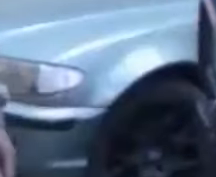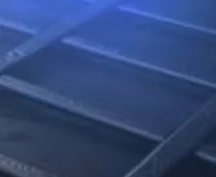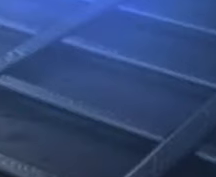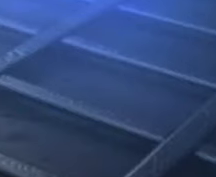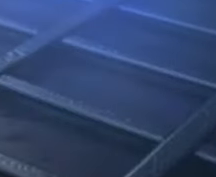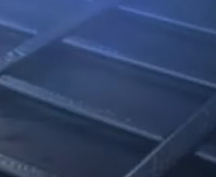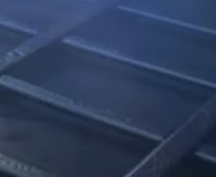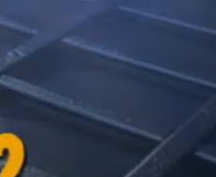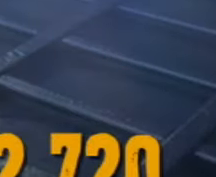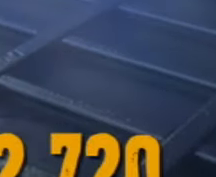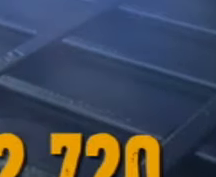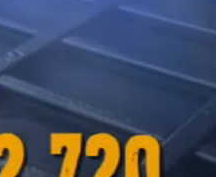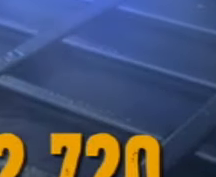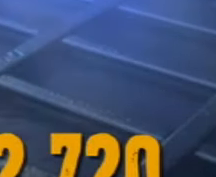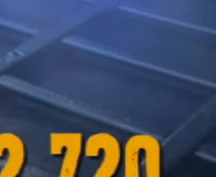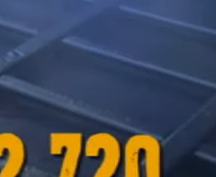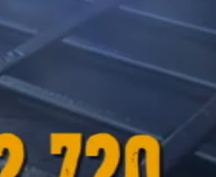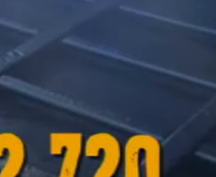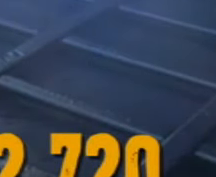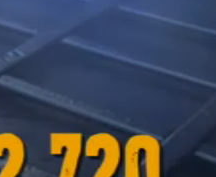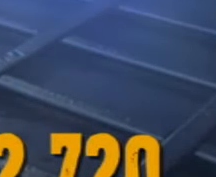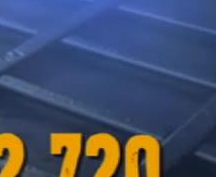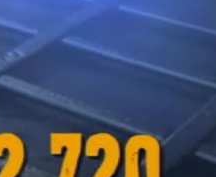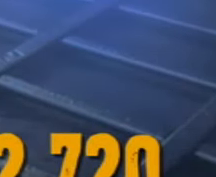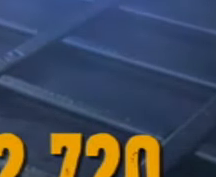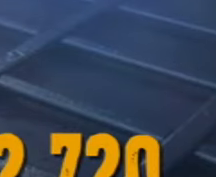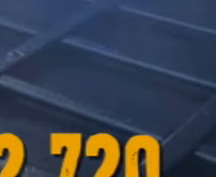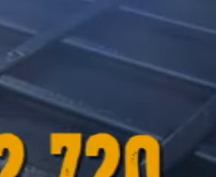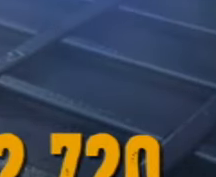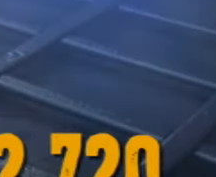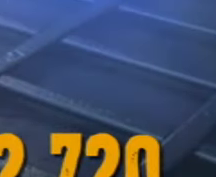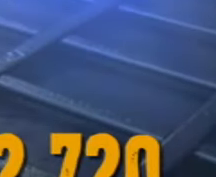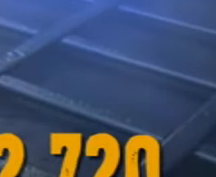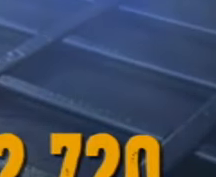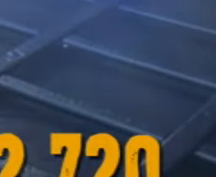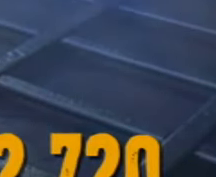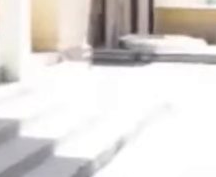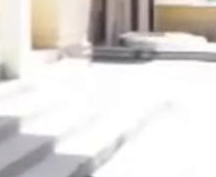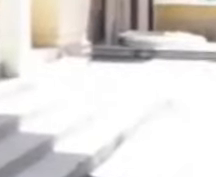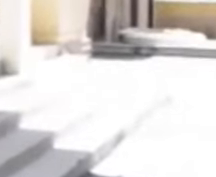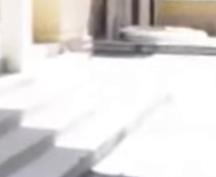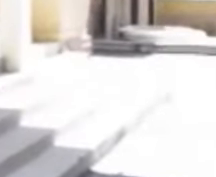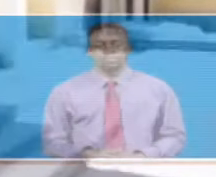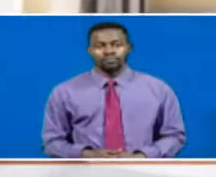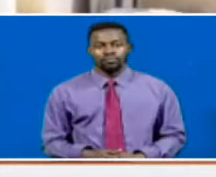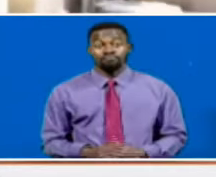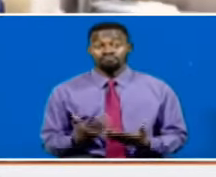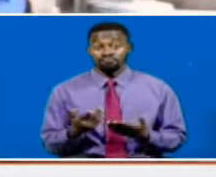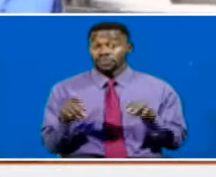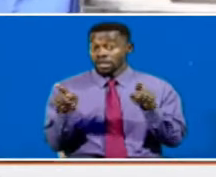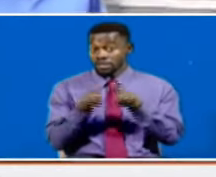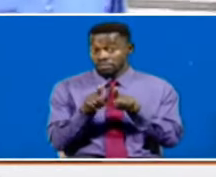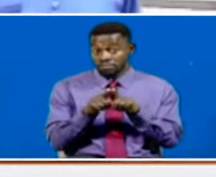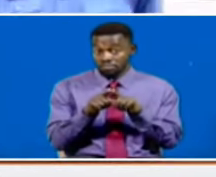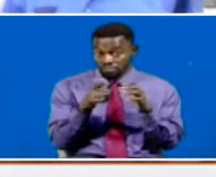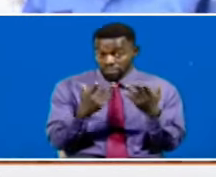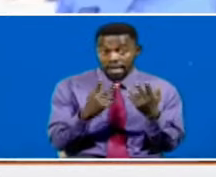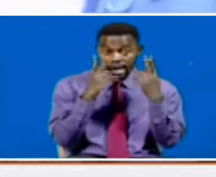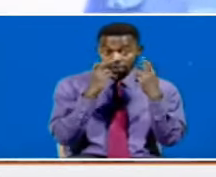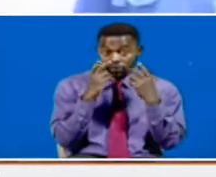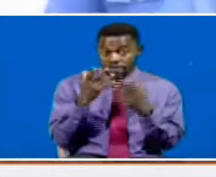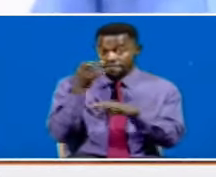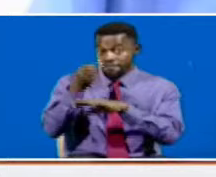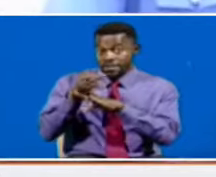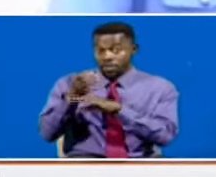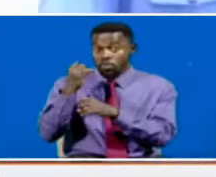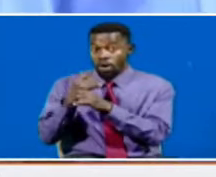M-Pesa transaction were also revealed between Oliver Okinyi and from Wycliffe Odhiambo. Furthermore, it's alleged that the ghost workers